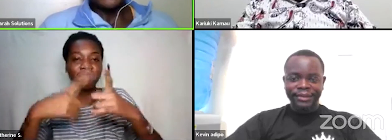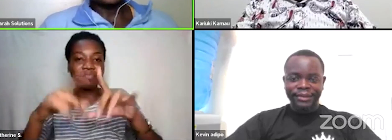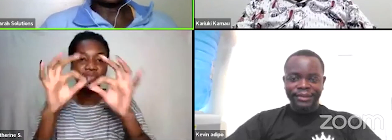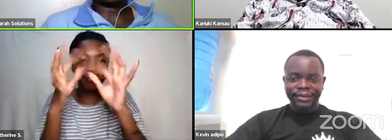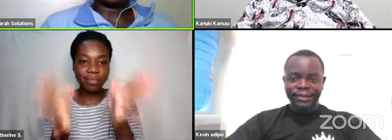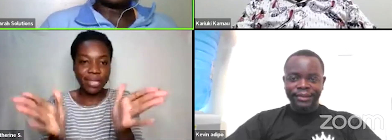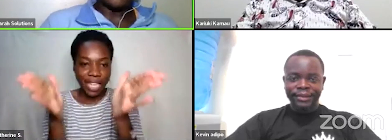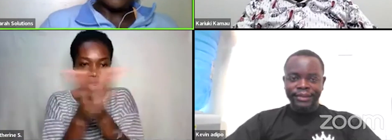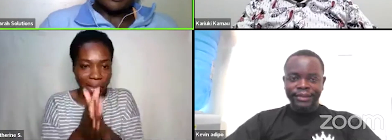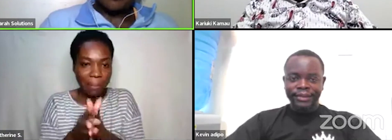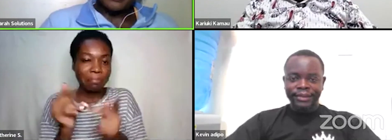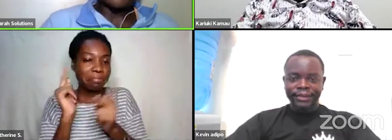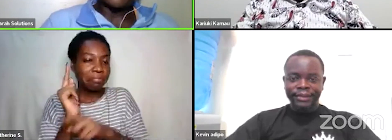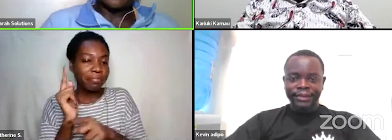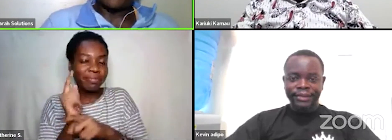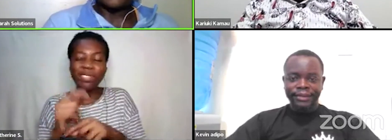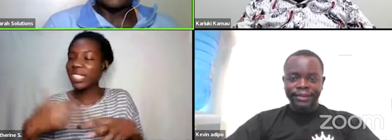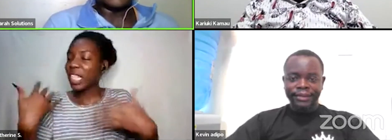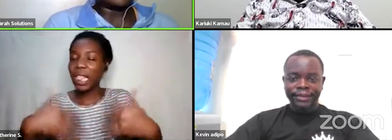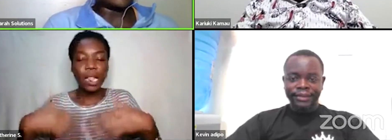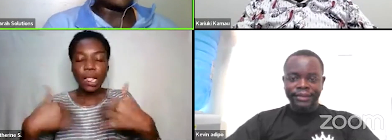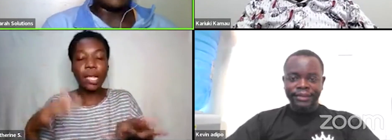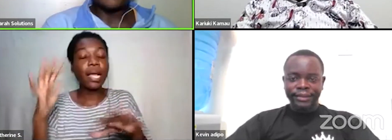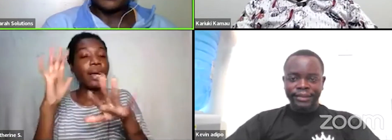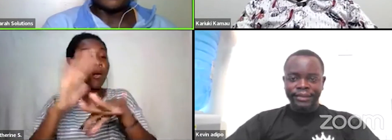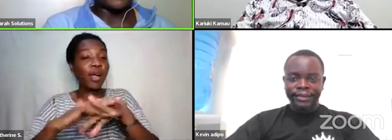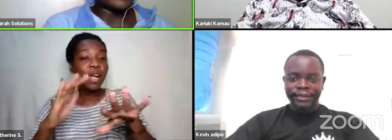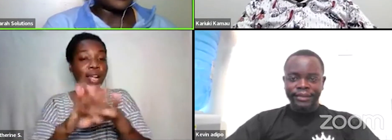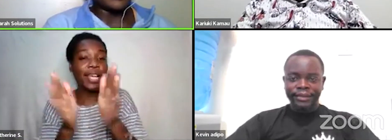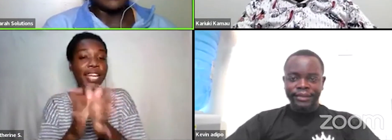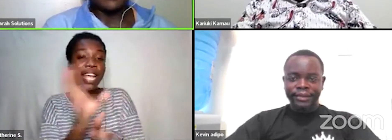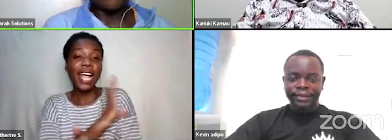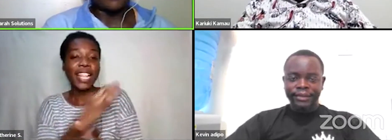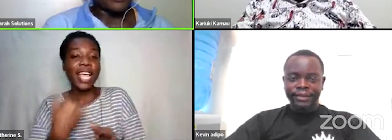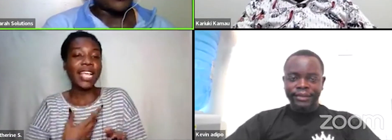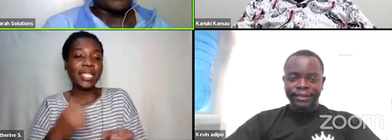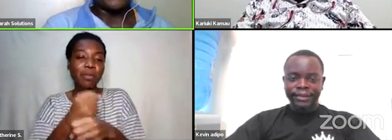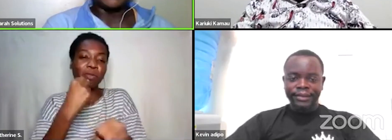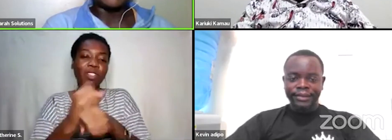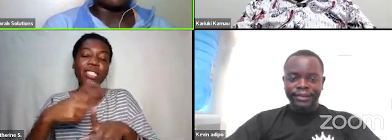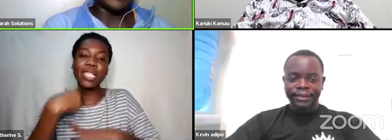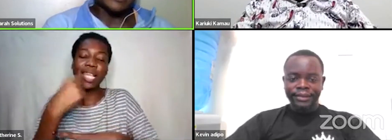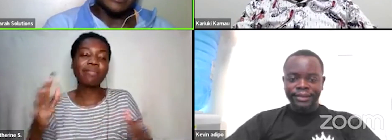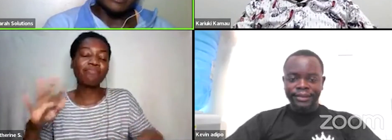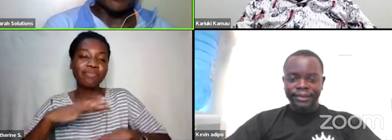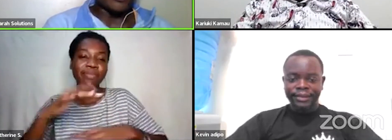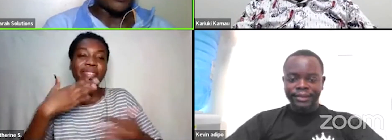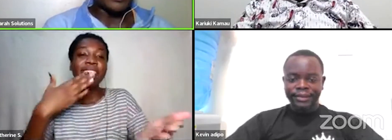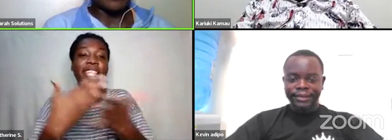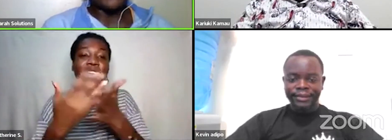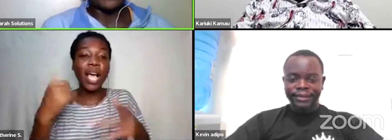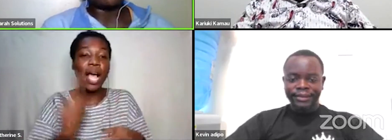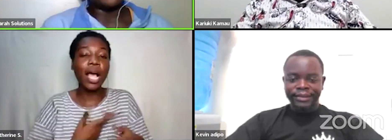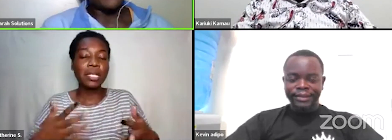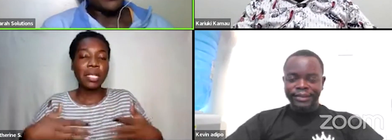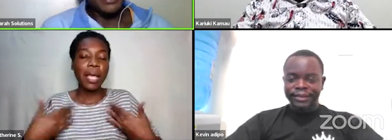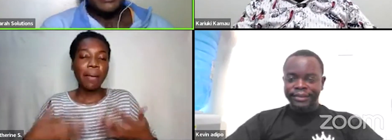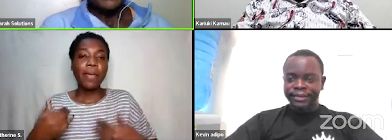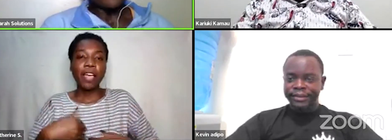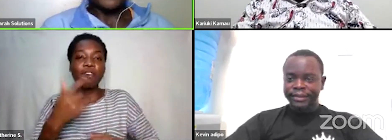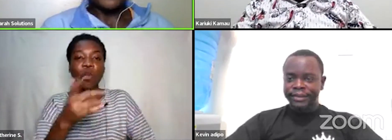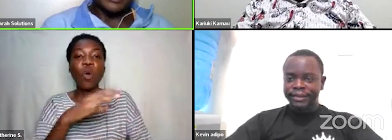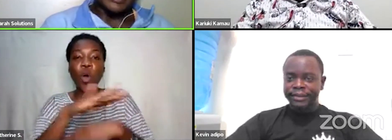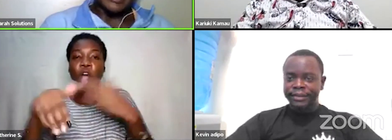interpreter. She has been awesome and grateful. And Catherine, we cannot say enough thank you. We are very excited to always have you every